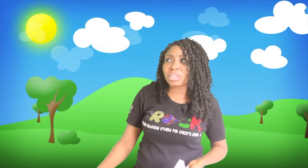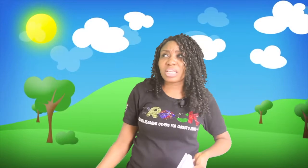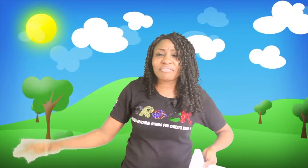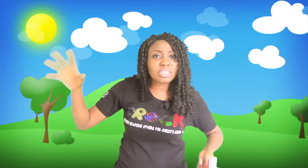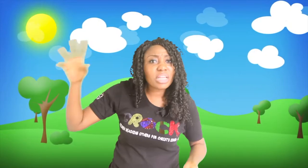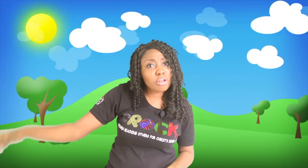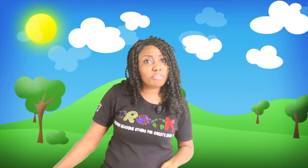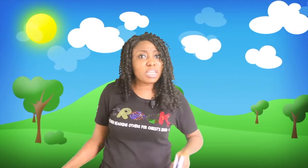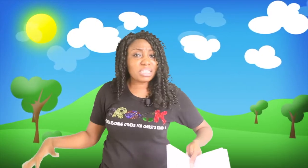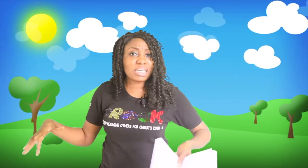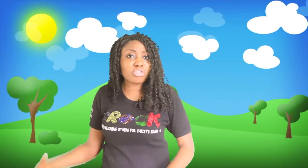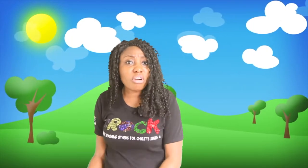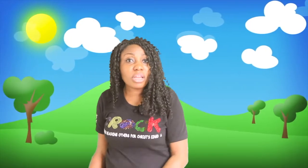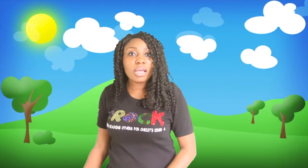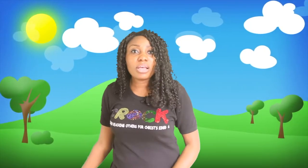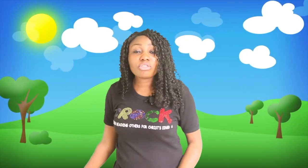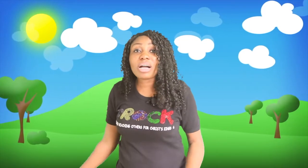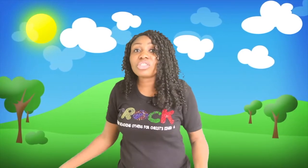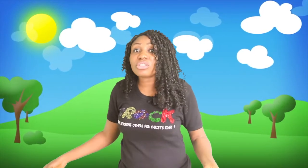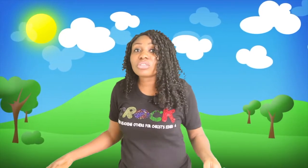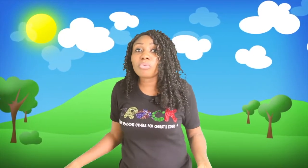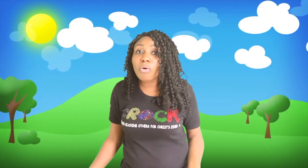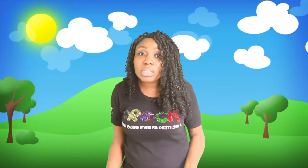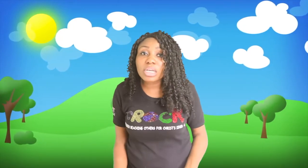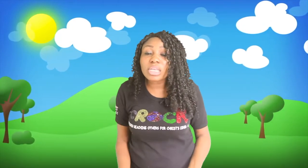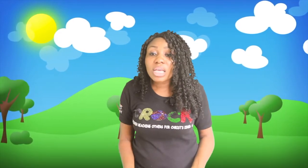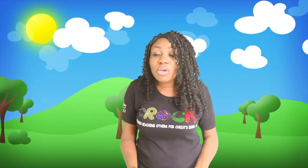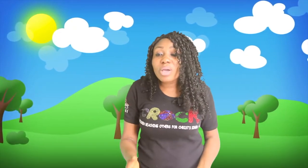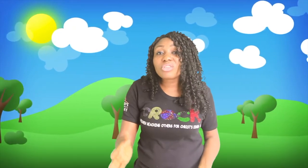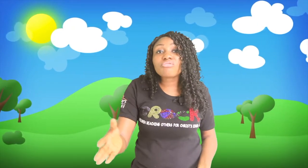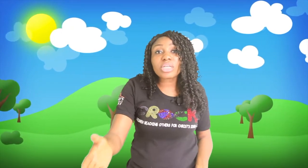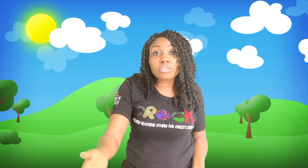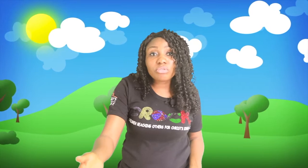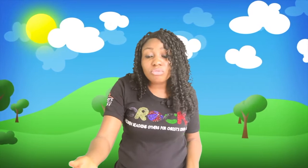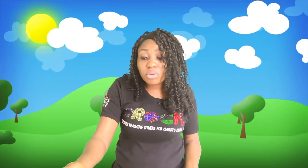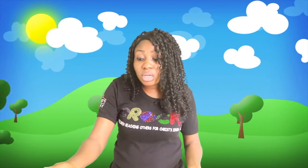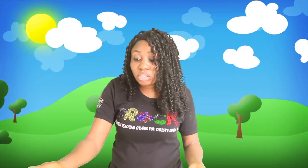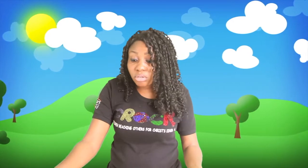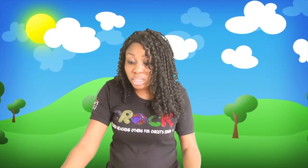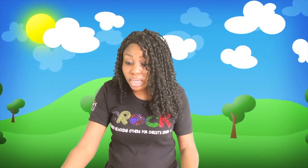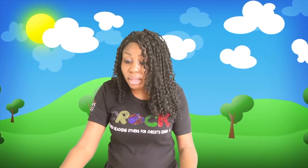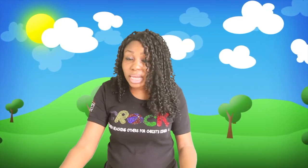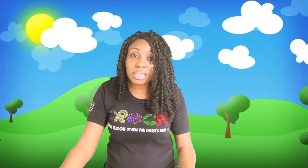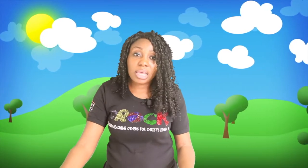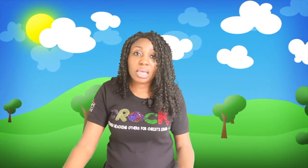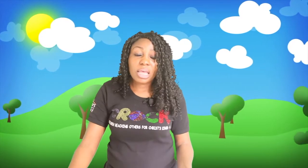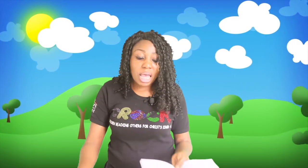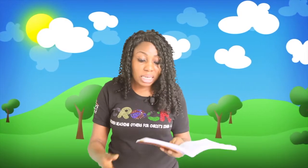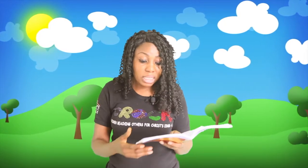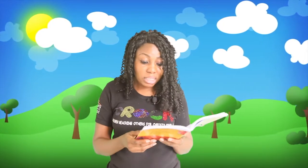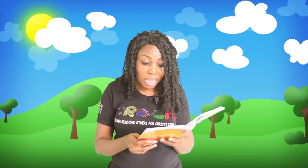do something. I've seen a lot of things he has done. So as Jesus walked in, he went straight to the room, saw the girl lying